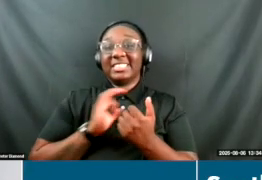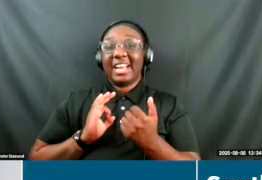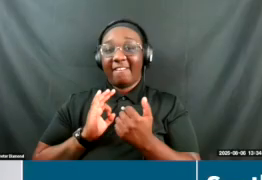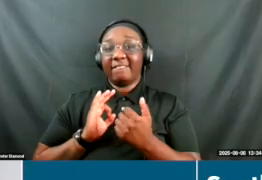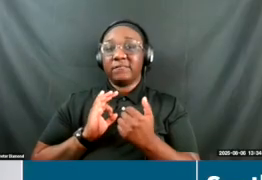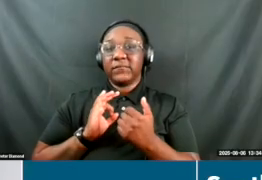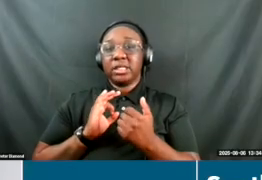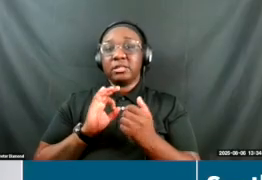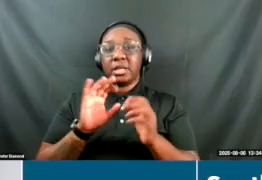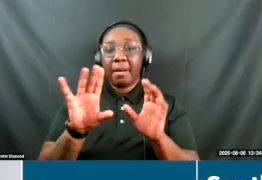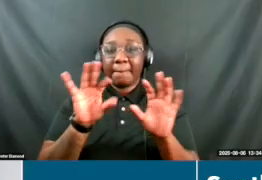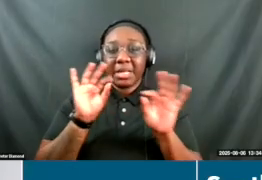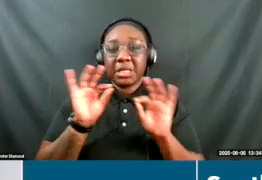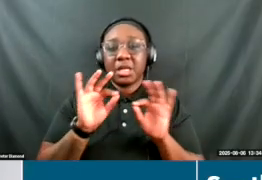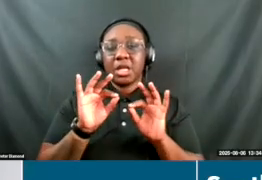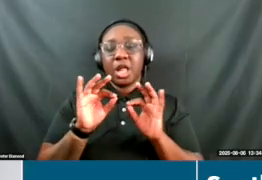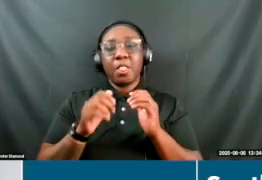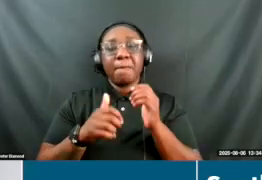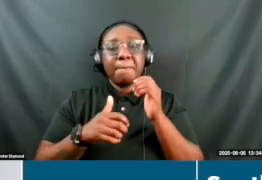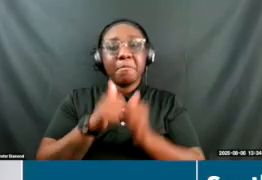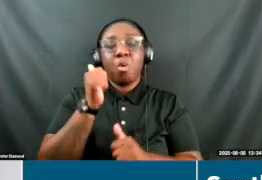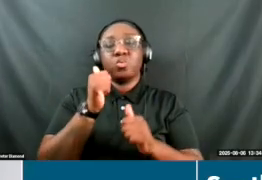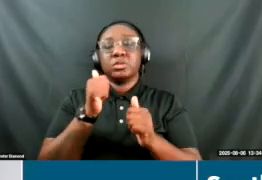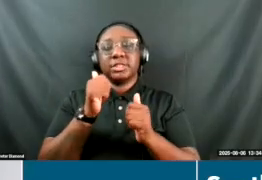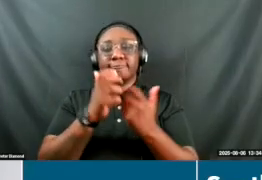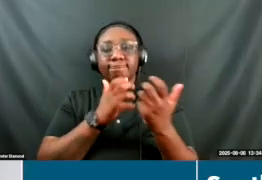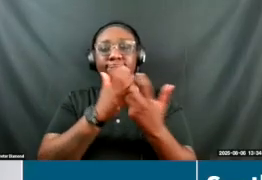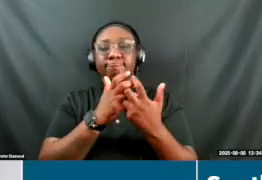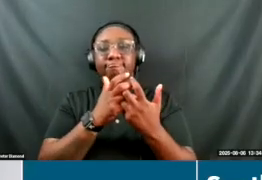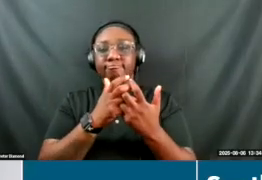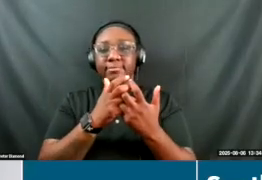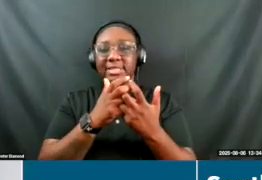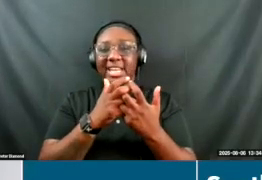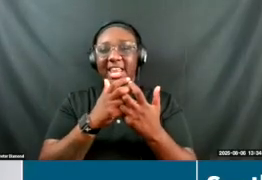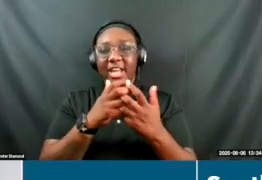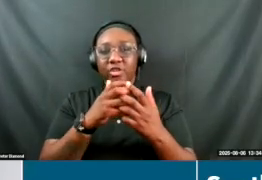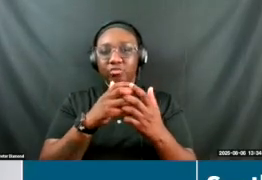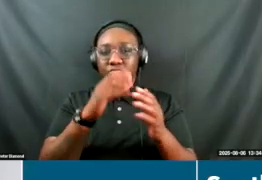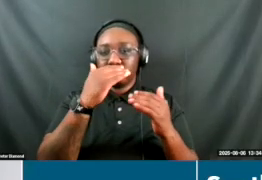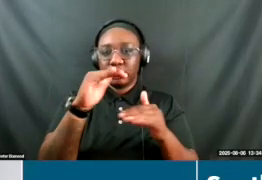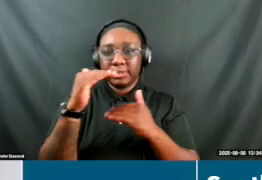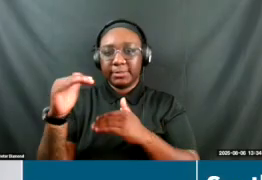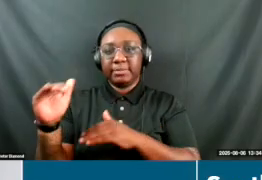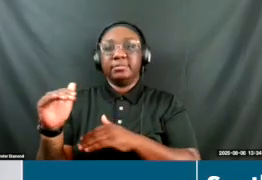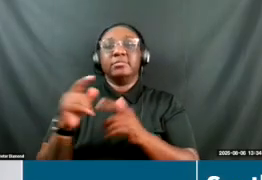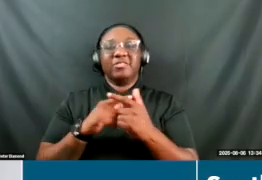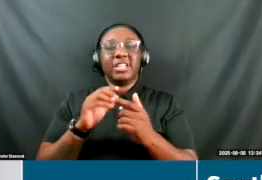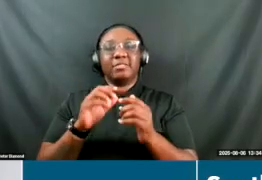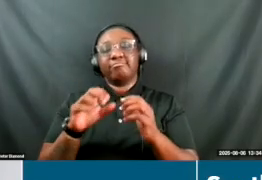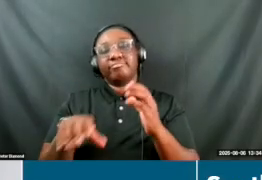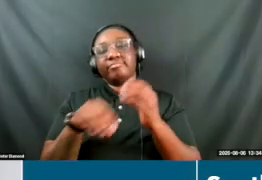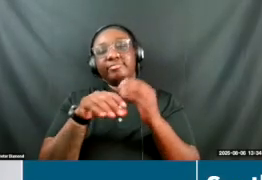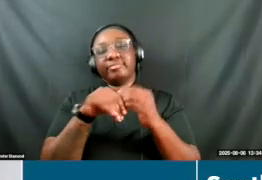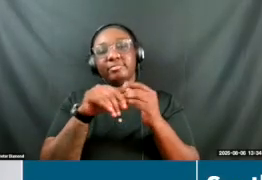discussion. Additionally, it should be noted that currently San Diego is piloting a partnership with DCAP as it continues to